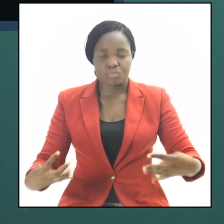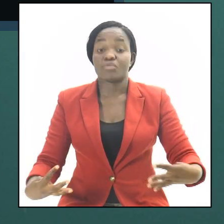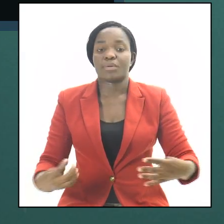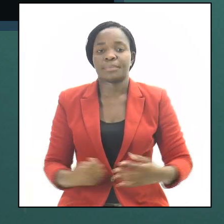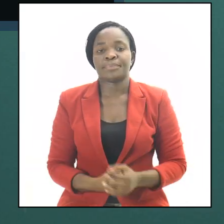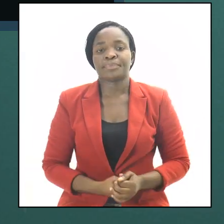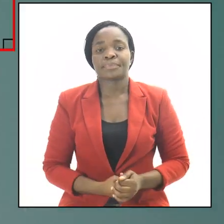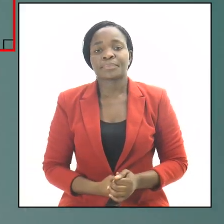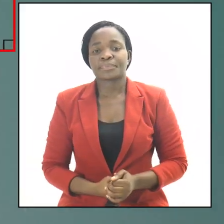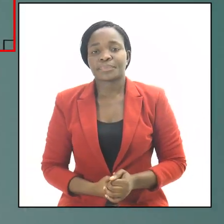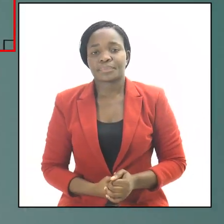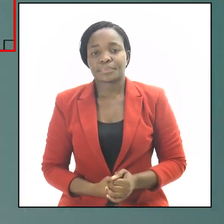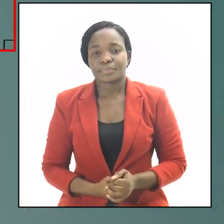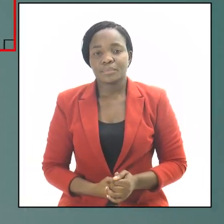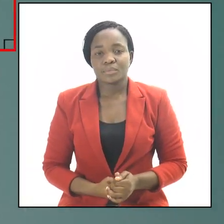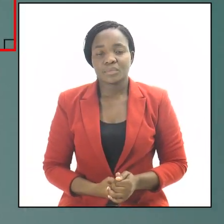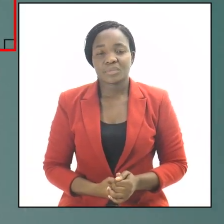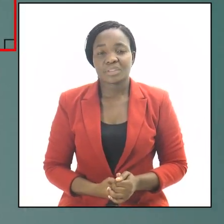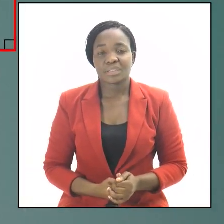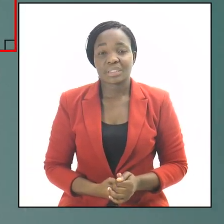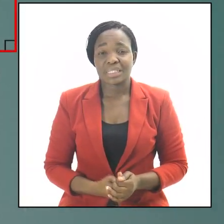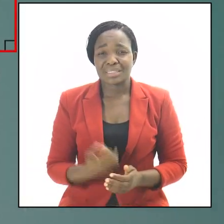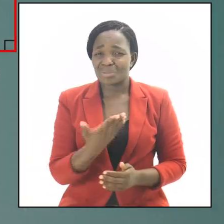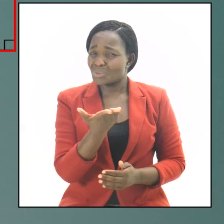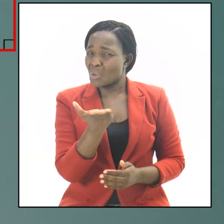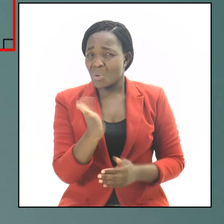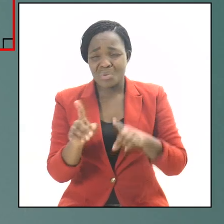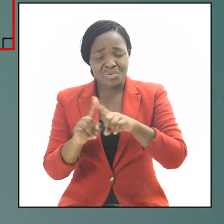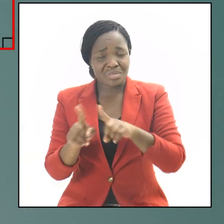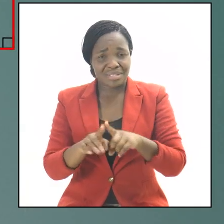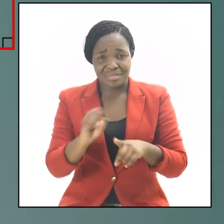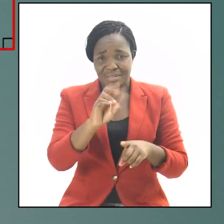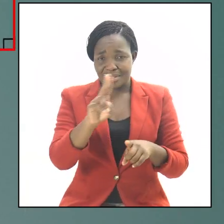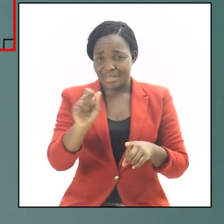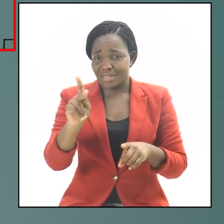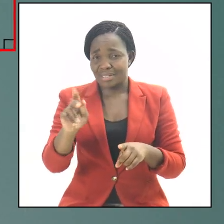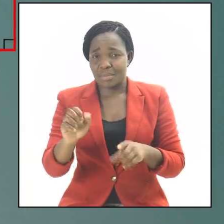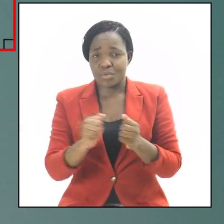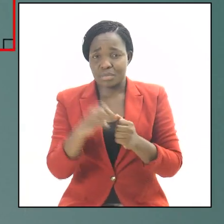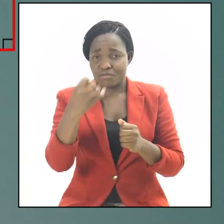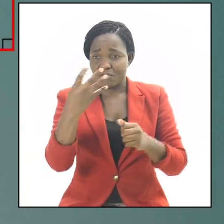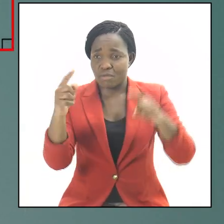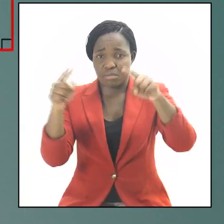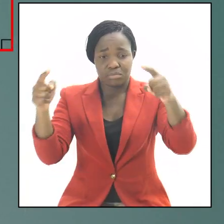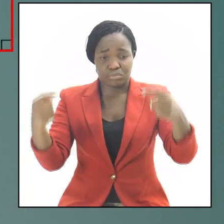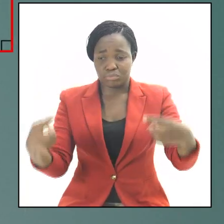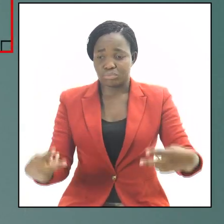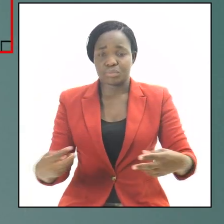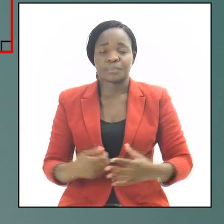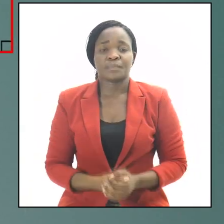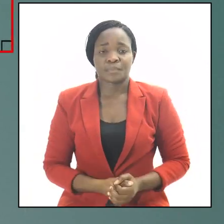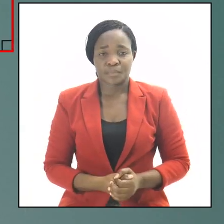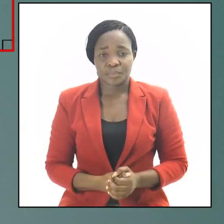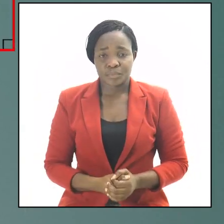means side. A quadrilateral is any closed shape with 4 sides that meet. It also